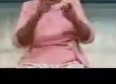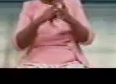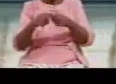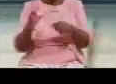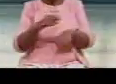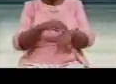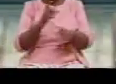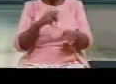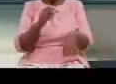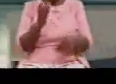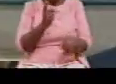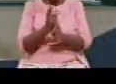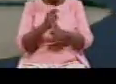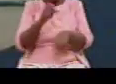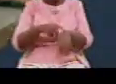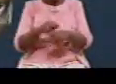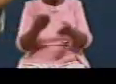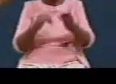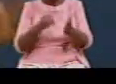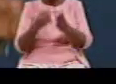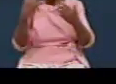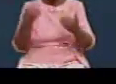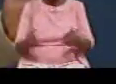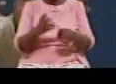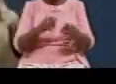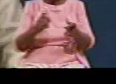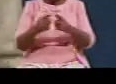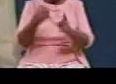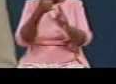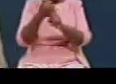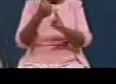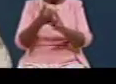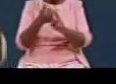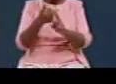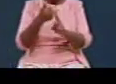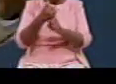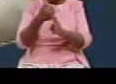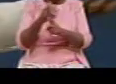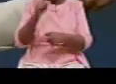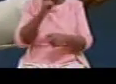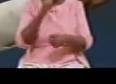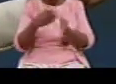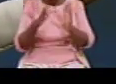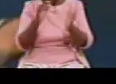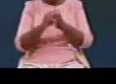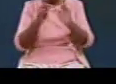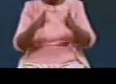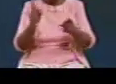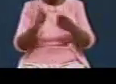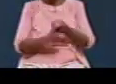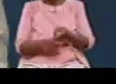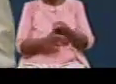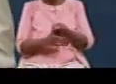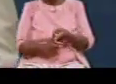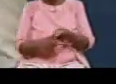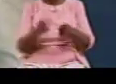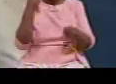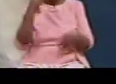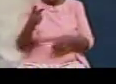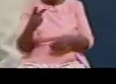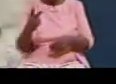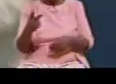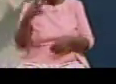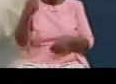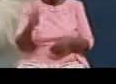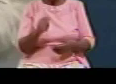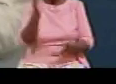now. He wanted it now. And self would not allow him to even live to see the dream